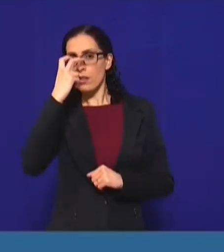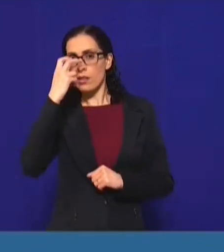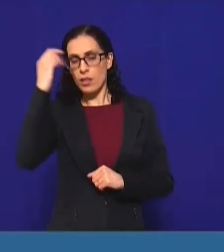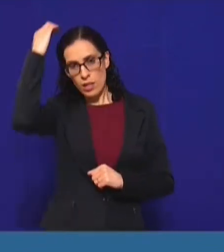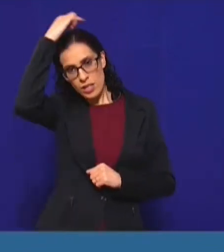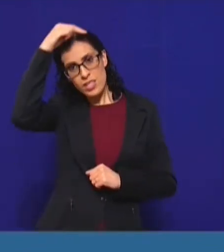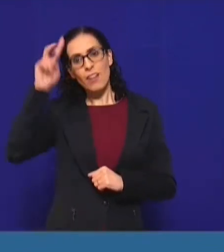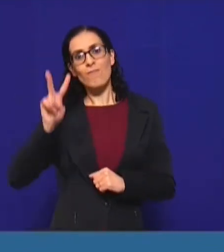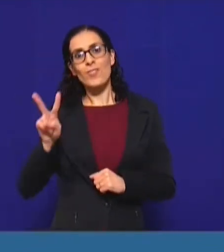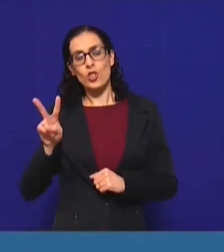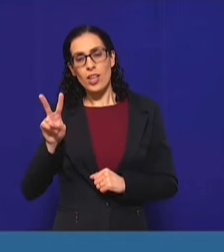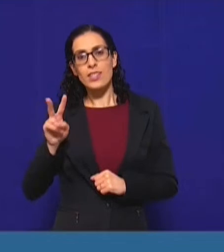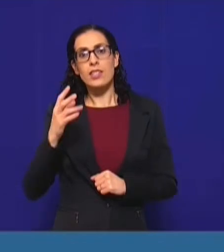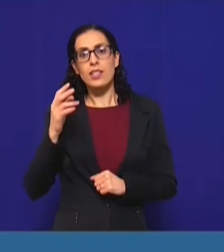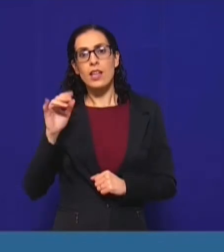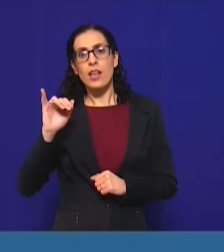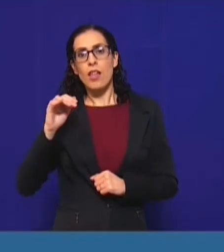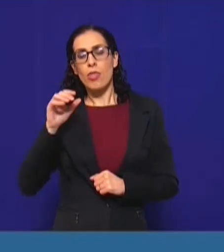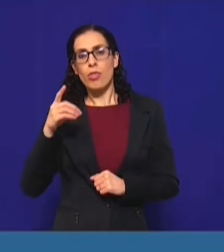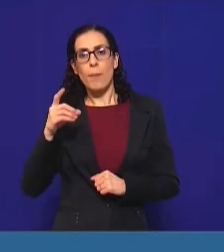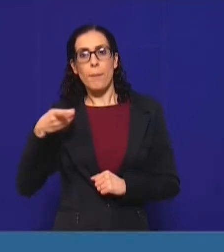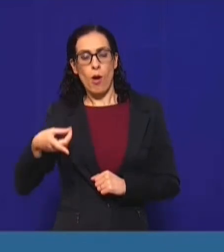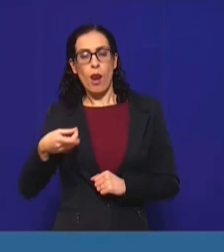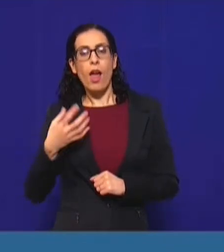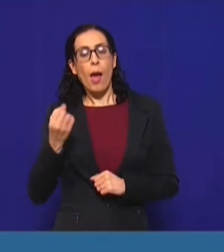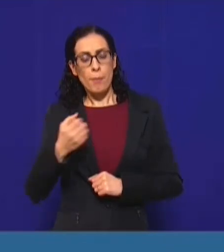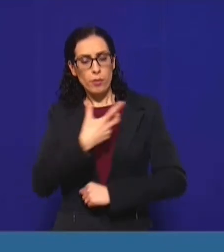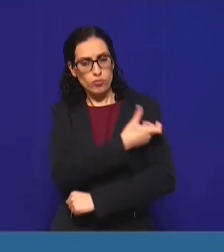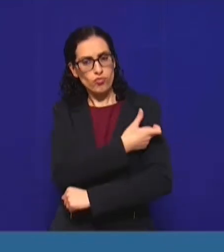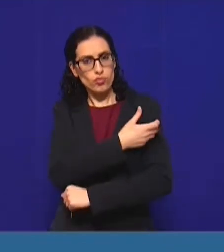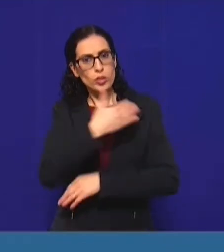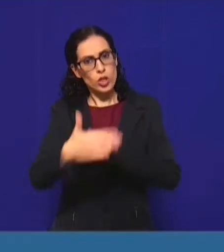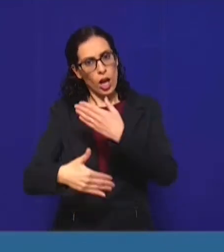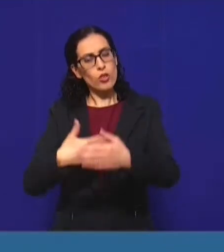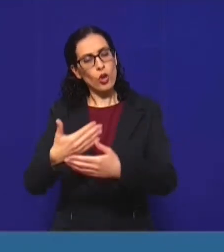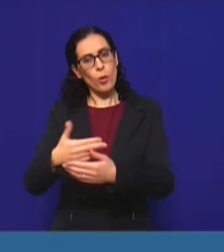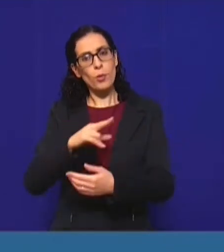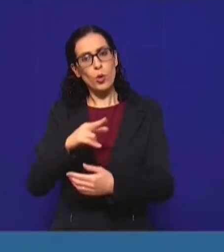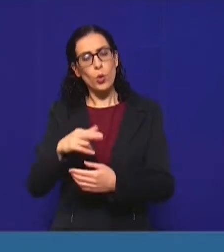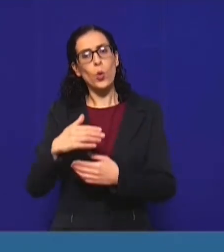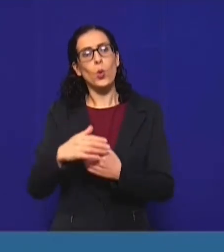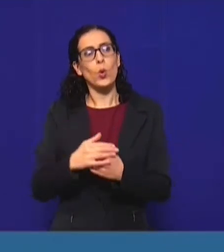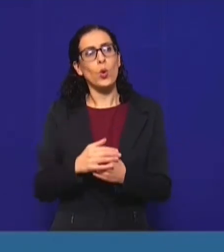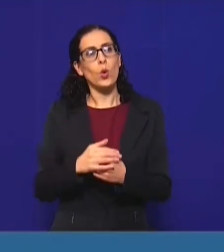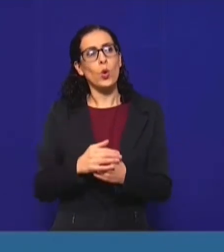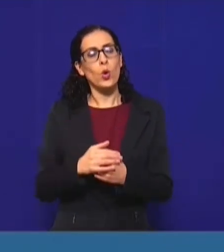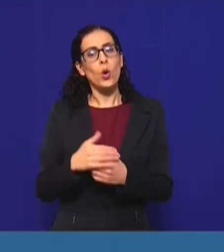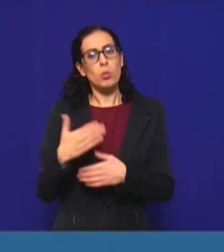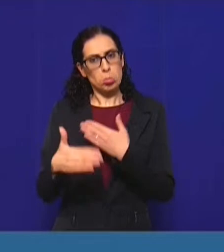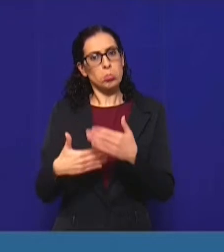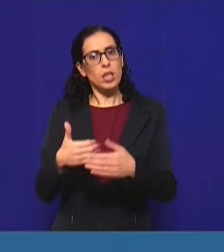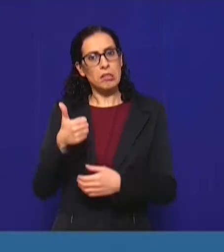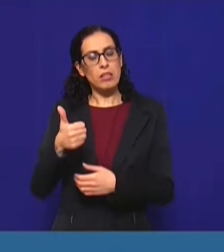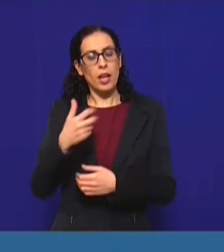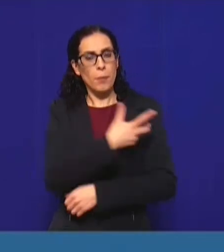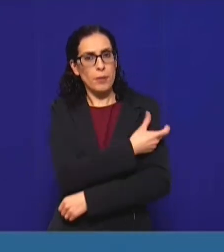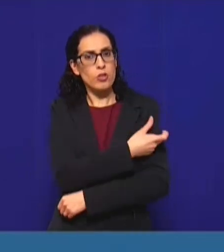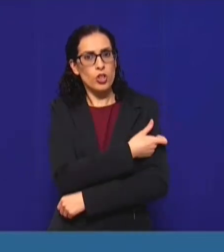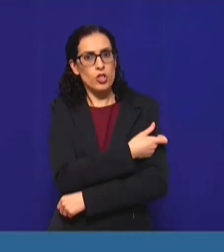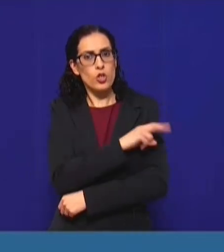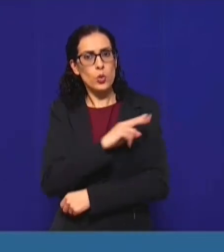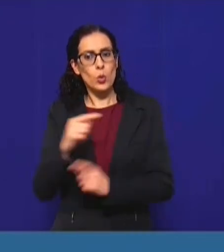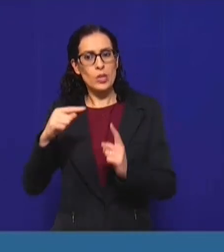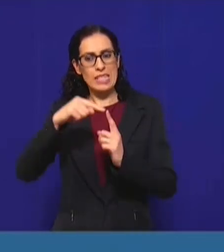hemmhekk ukoll għaddej tajjeb it-tilqim fejn għandna tilqim l-uptake tiegħu huwa tajjeb ħafna u